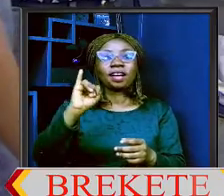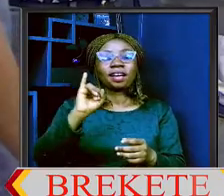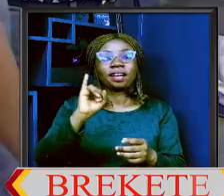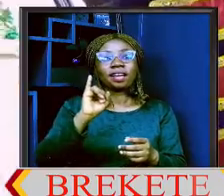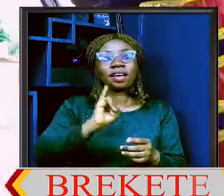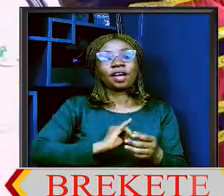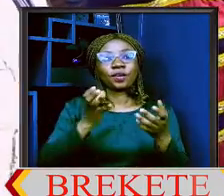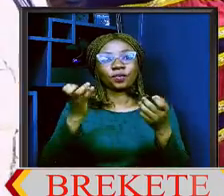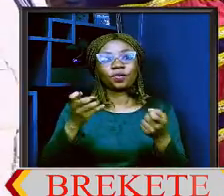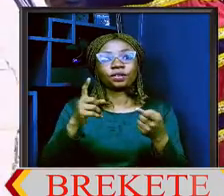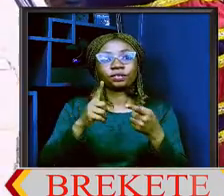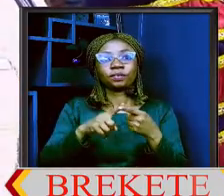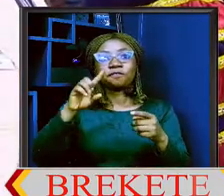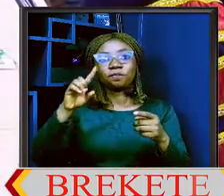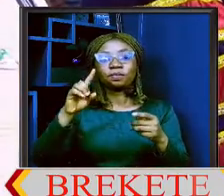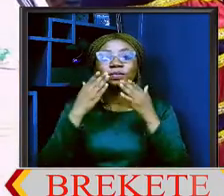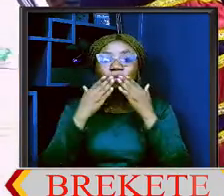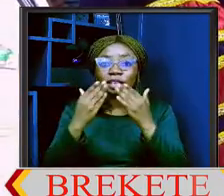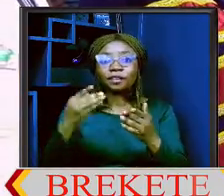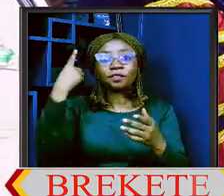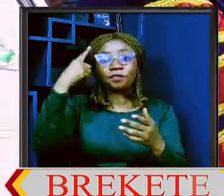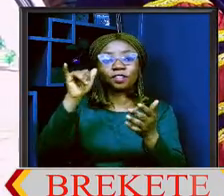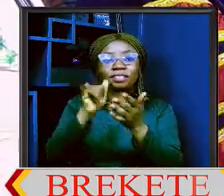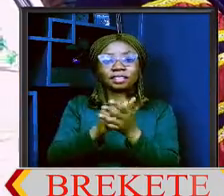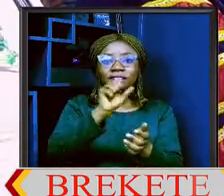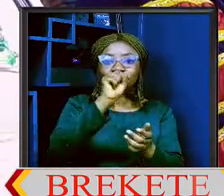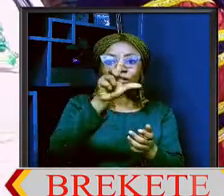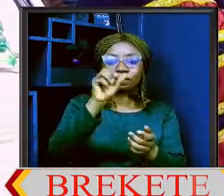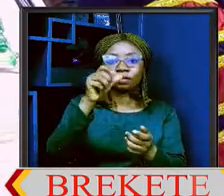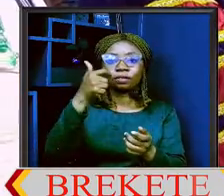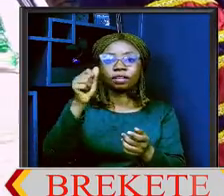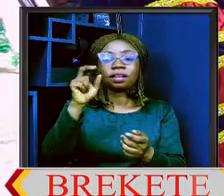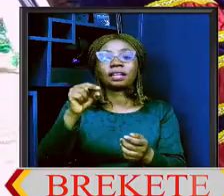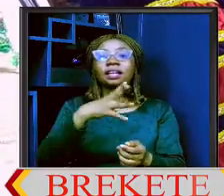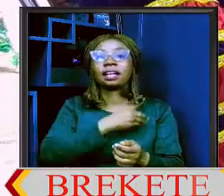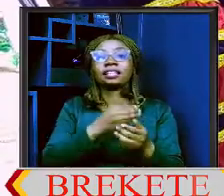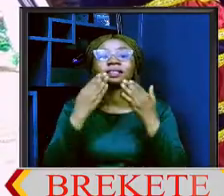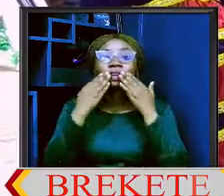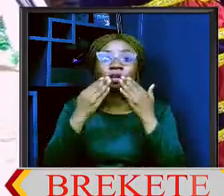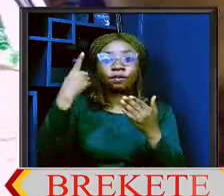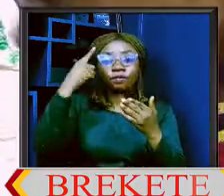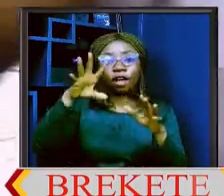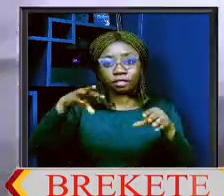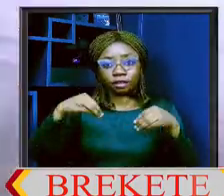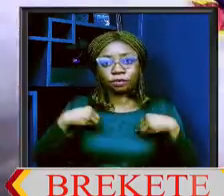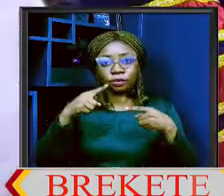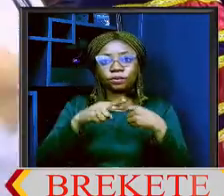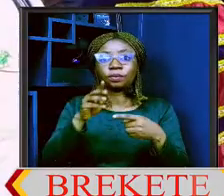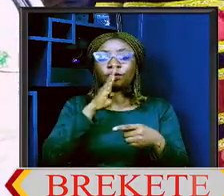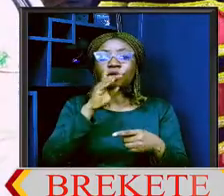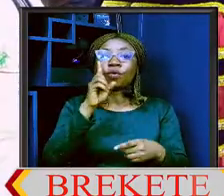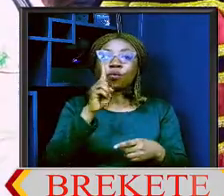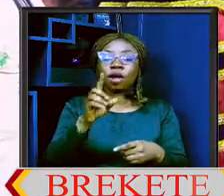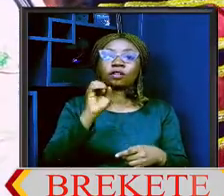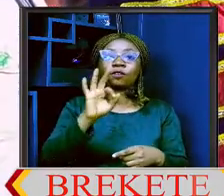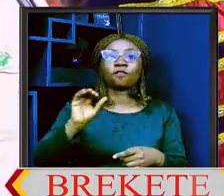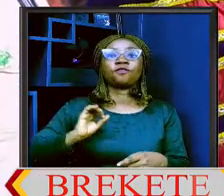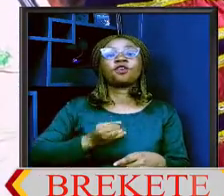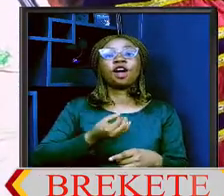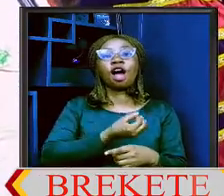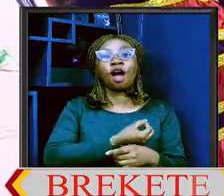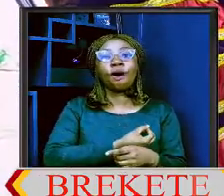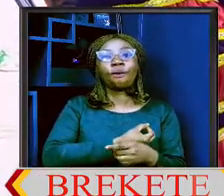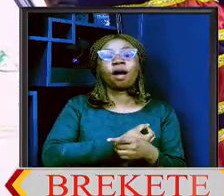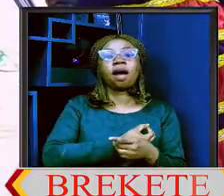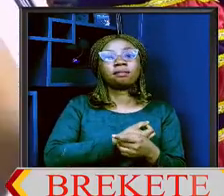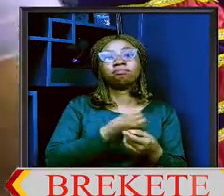kindly first for that slogan and to thank you for accepting to be our one of our alumni we're indeed very